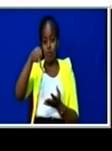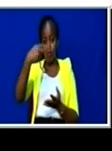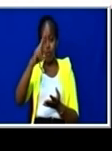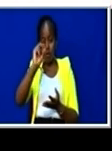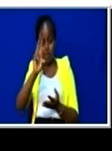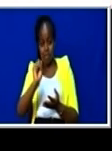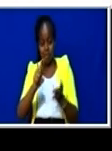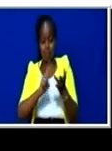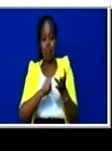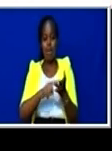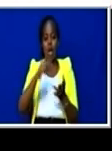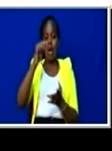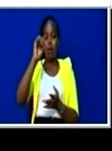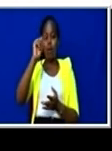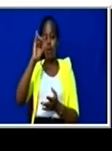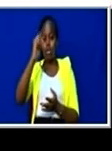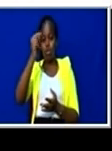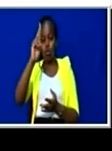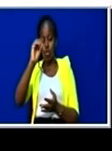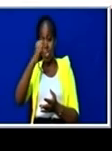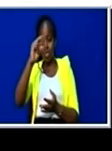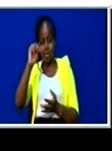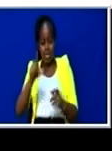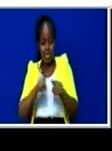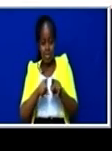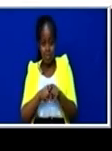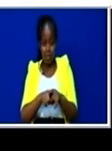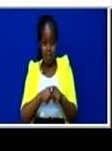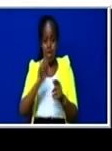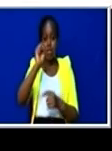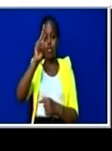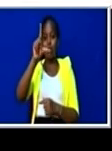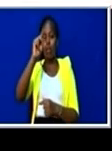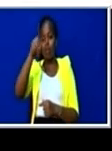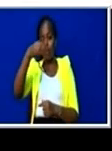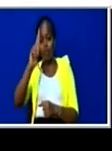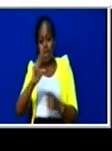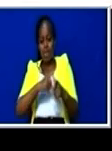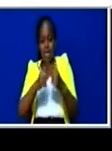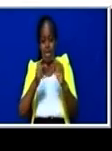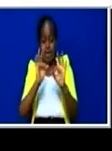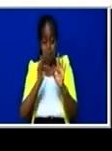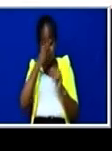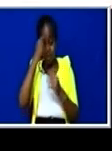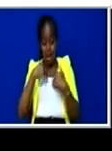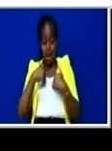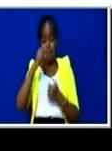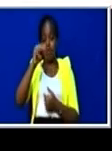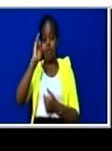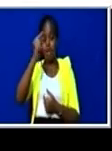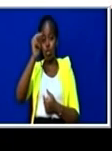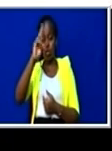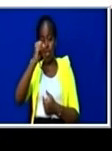and nitrogen. Yeah, and the presence of nitrogen in them is what makes proteins be regarded